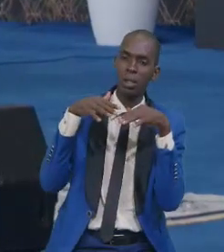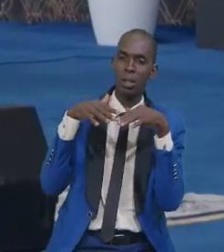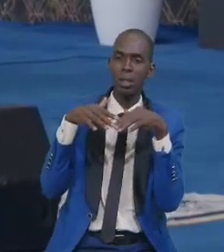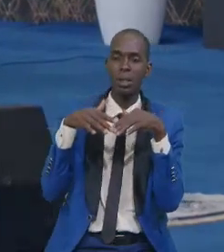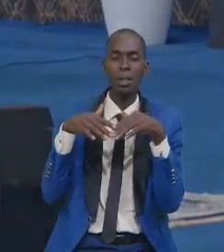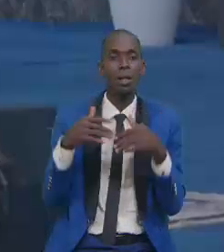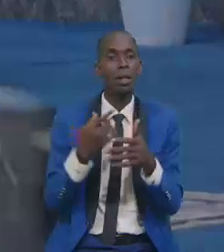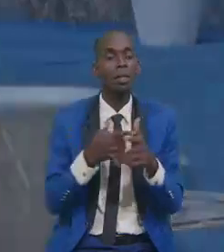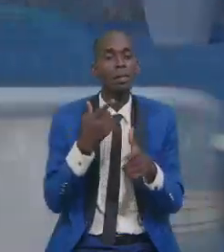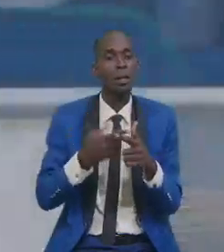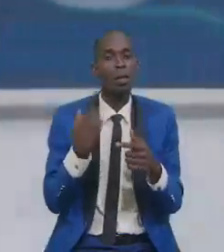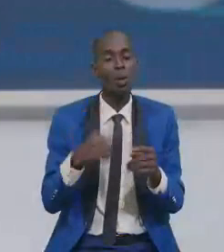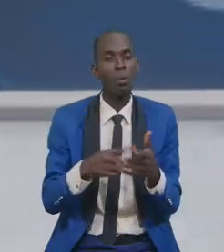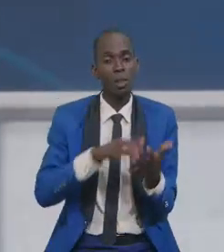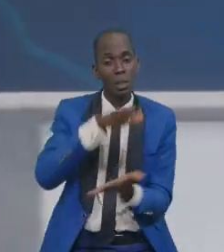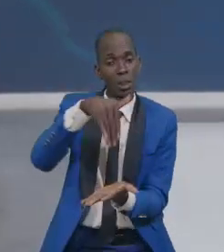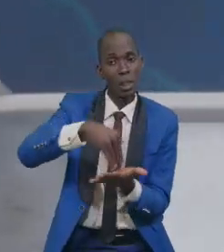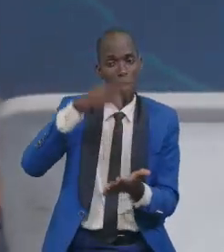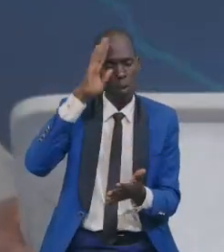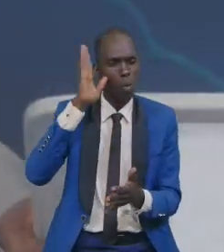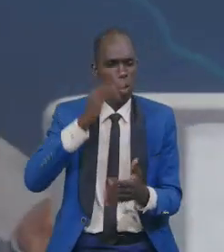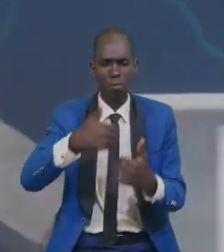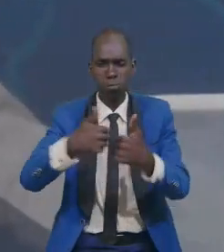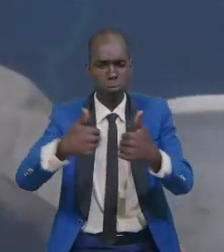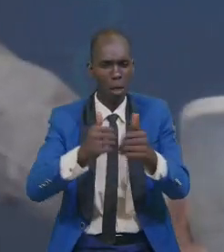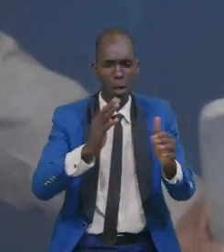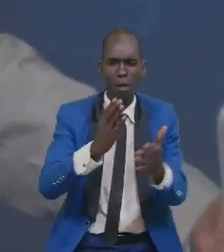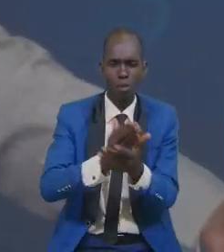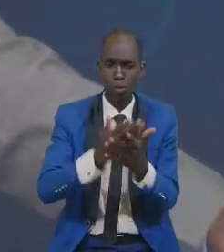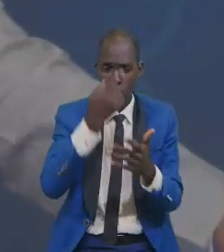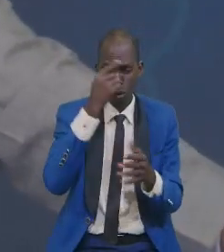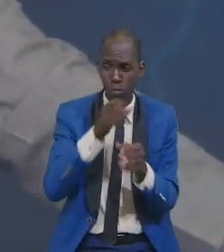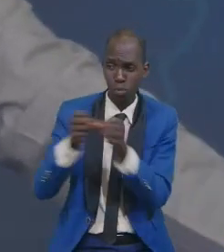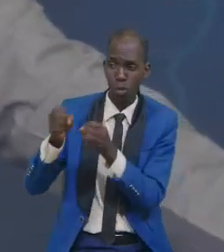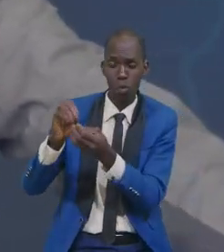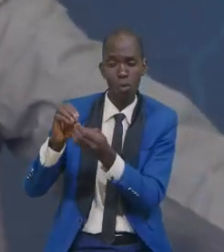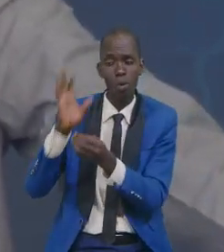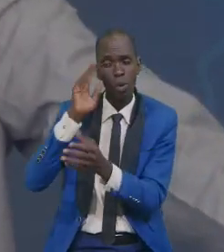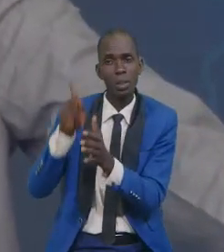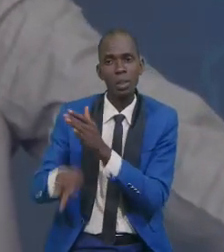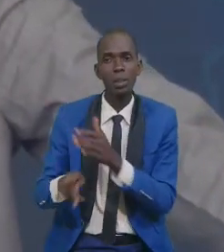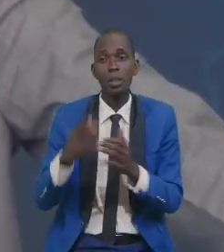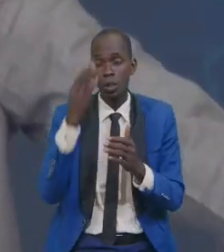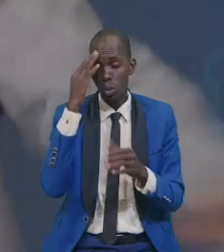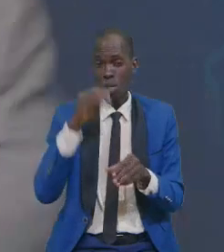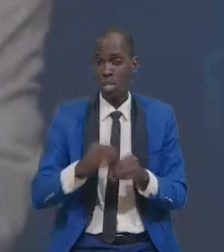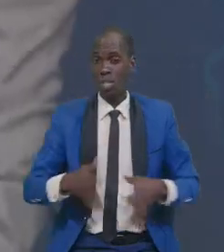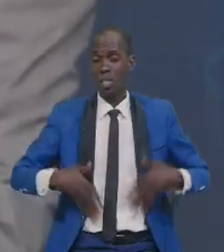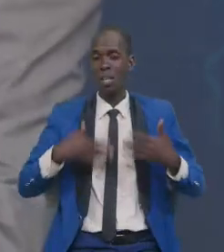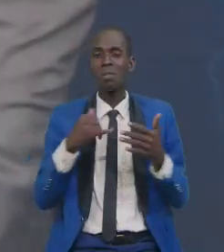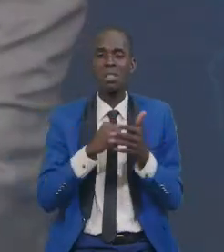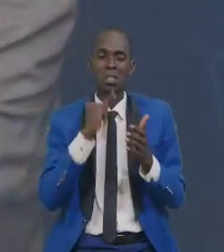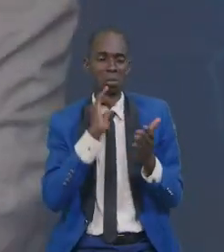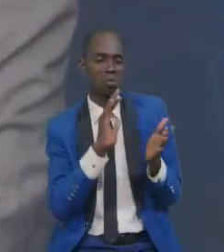referee will come and separate them so that he doesn't kill the man. You know, in life that is like that. You're